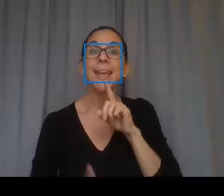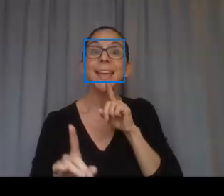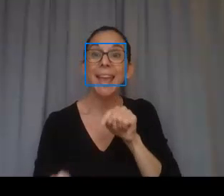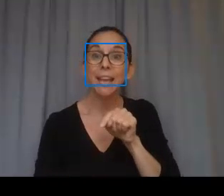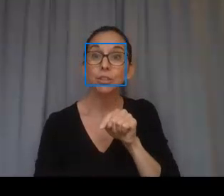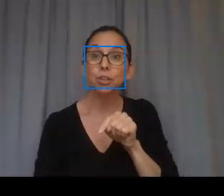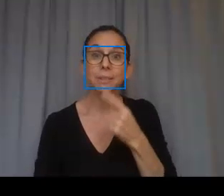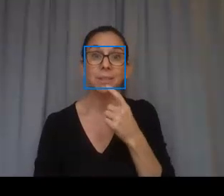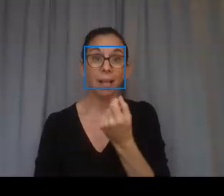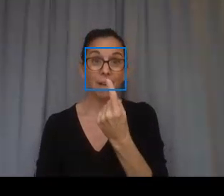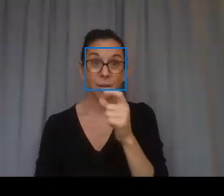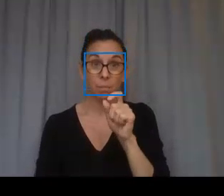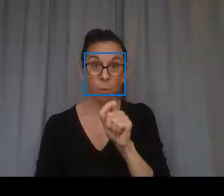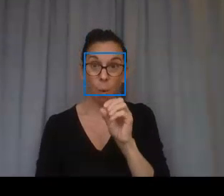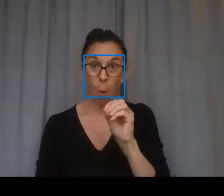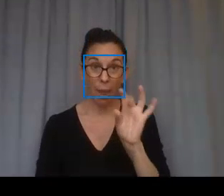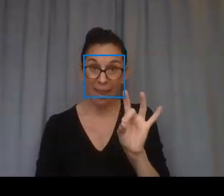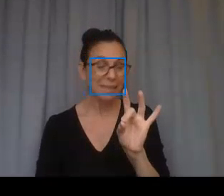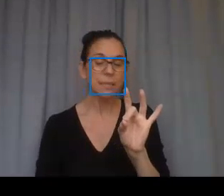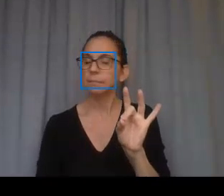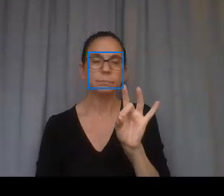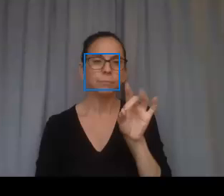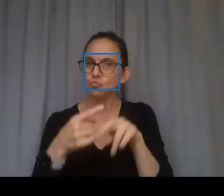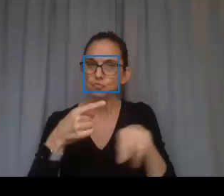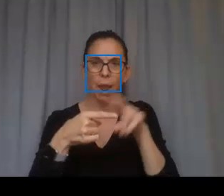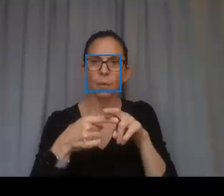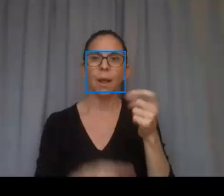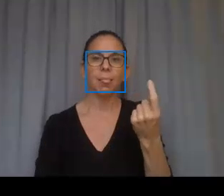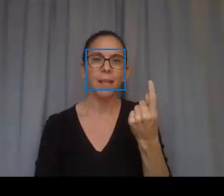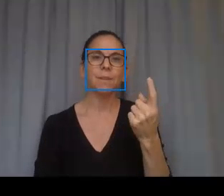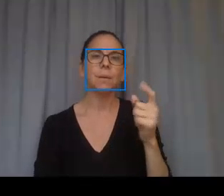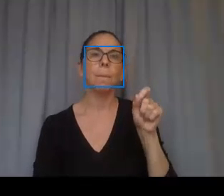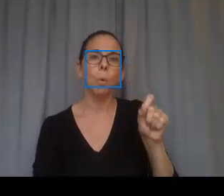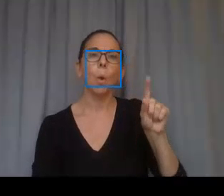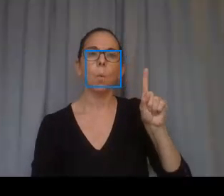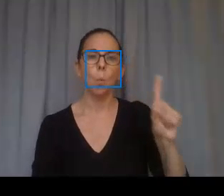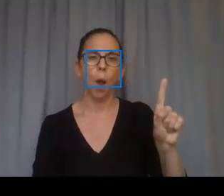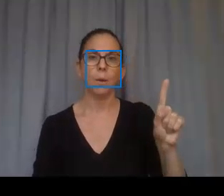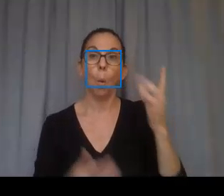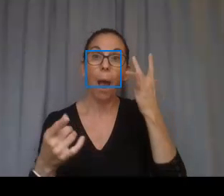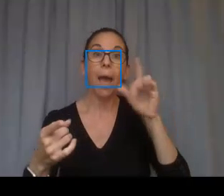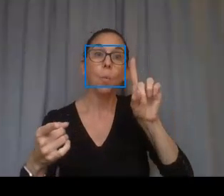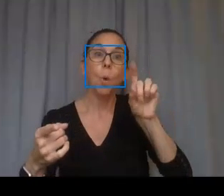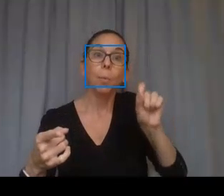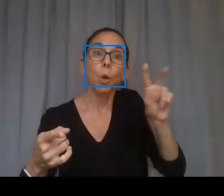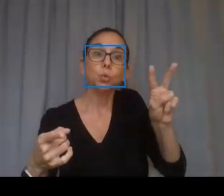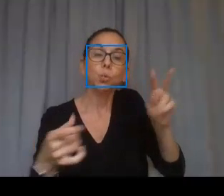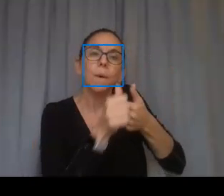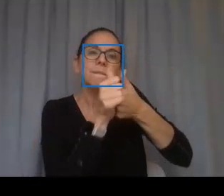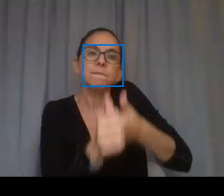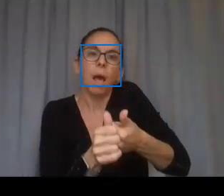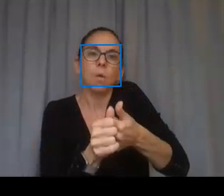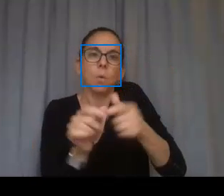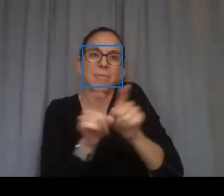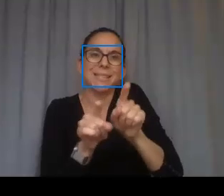said 11.08, I'm going to round that to 11.1 to be consistent with the measurement that had the fewest decimal places. Here's